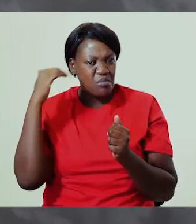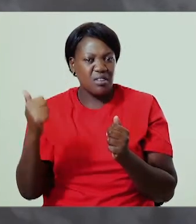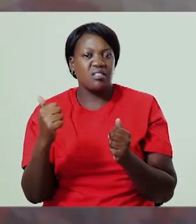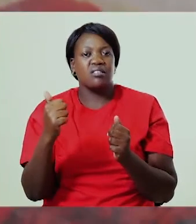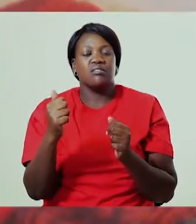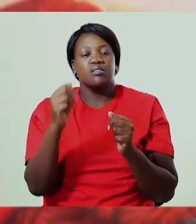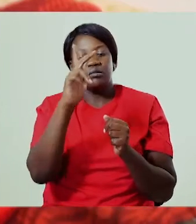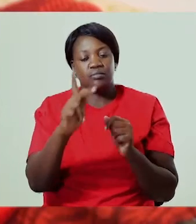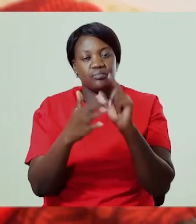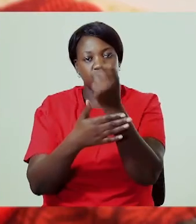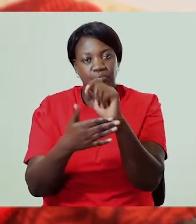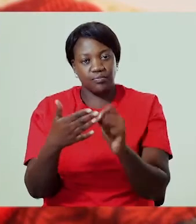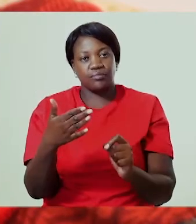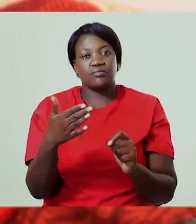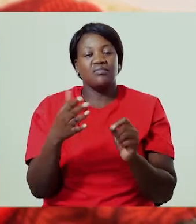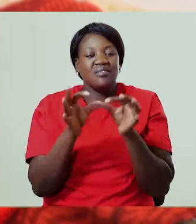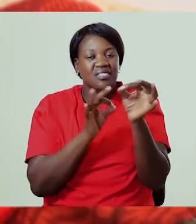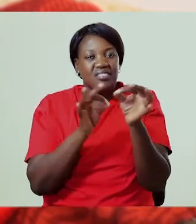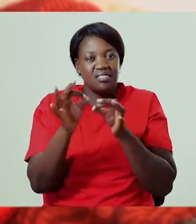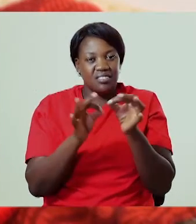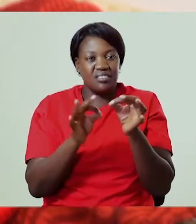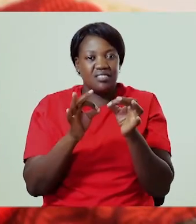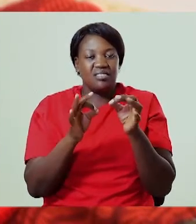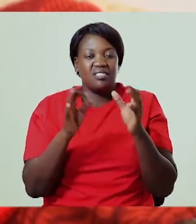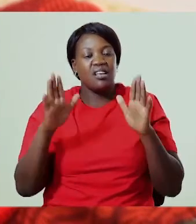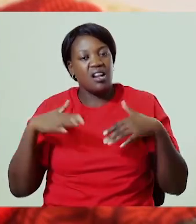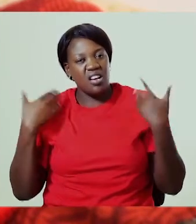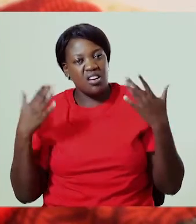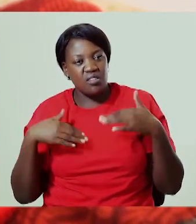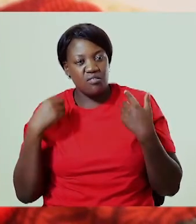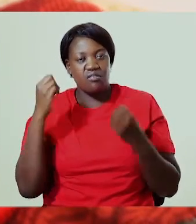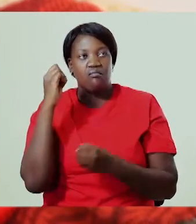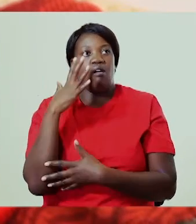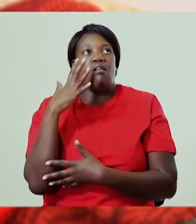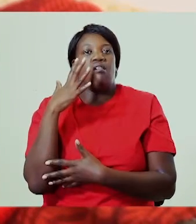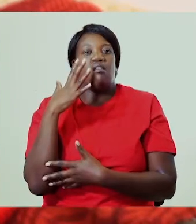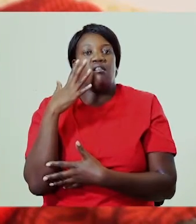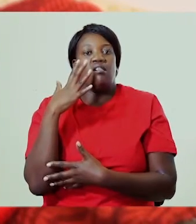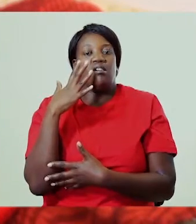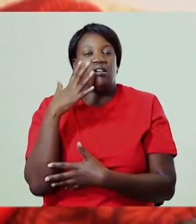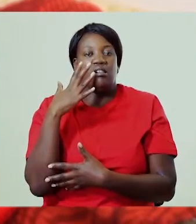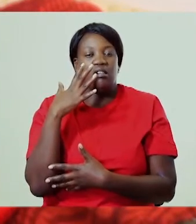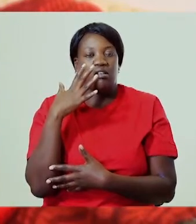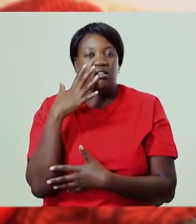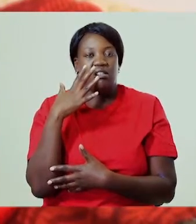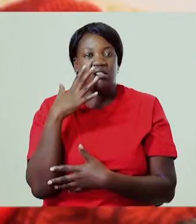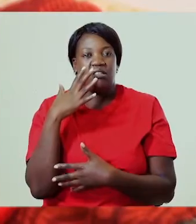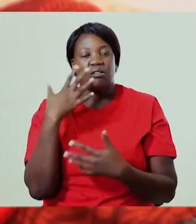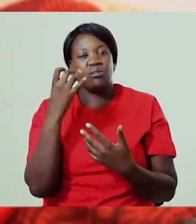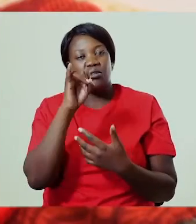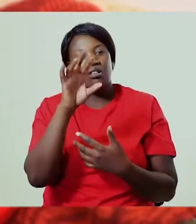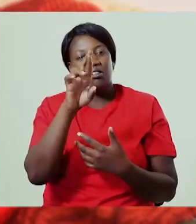writer. The tone may be described as friendly, sharp, sarcastic,